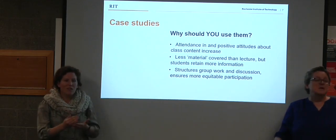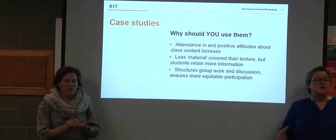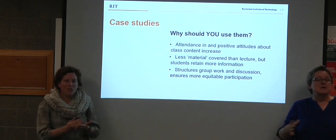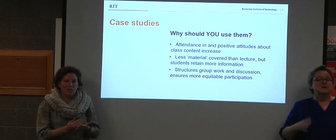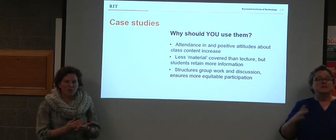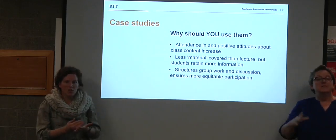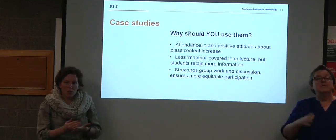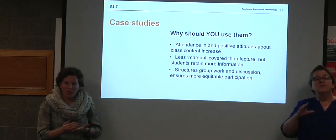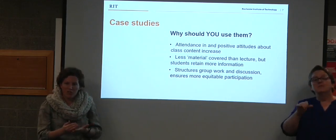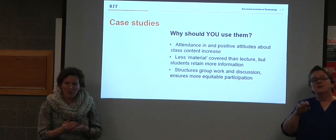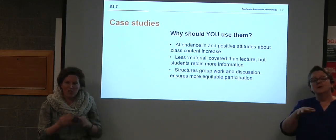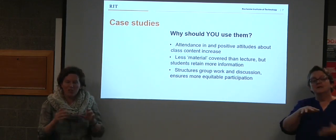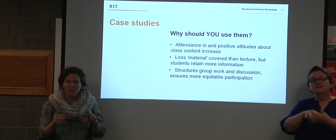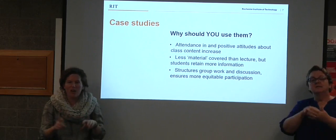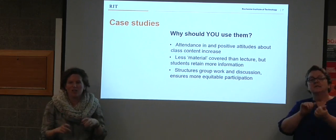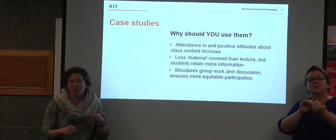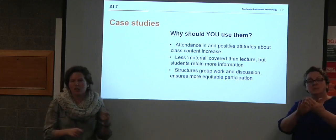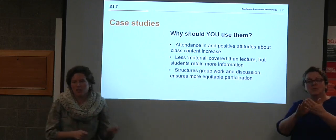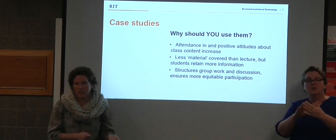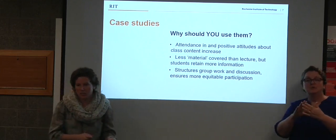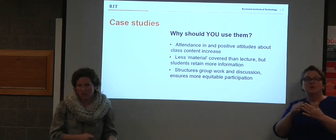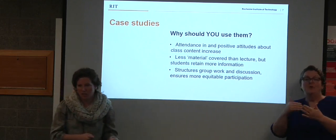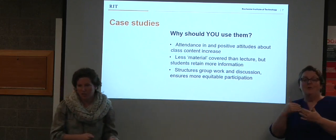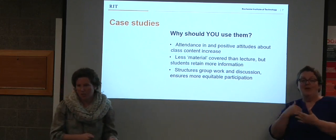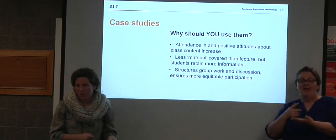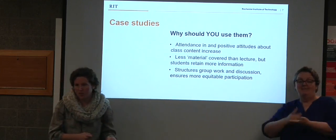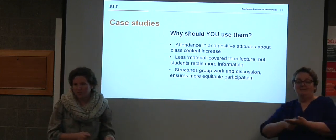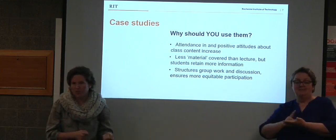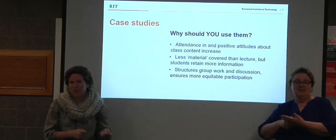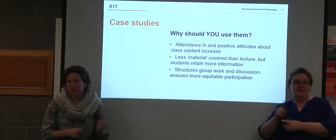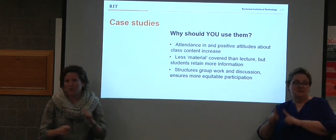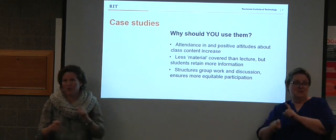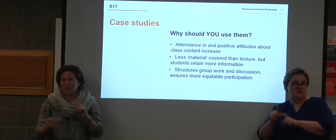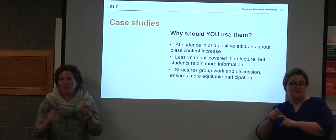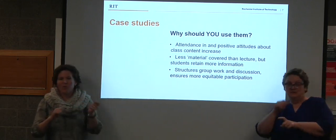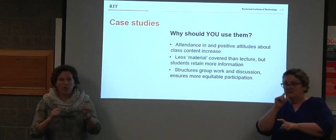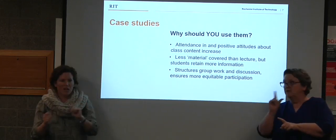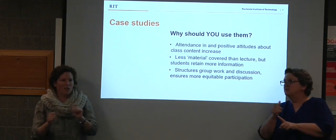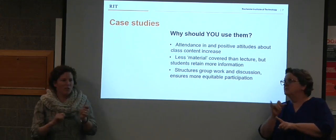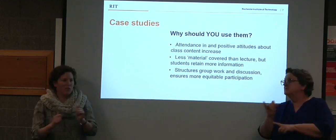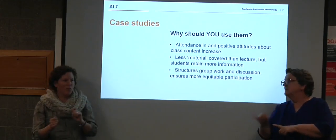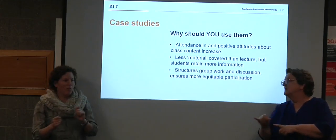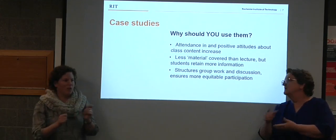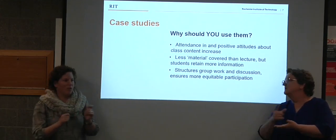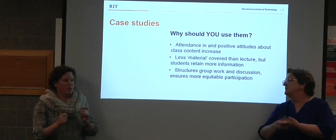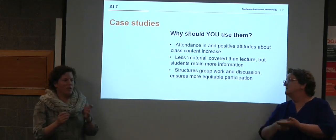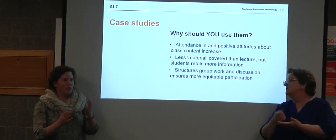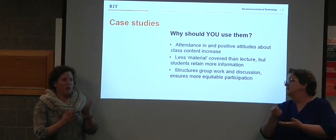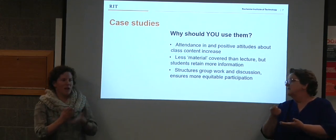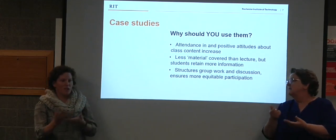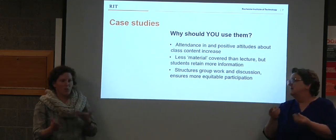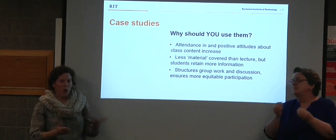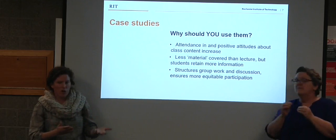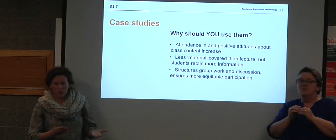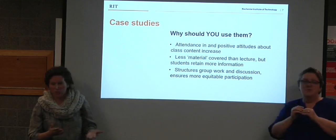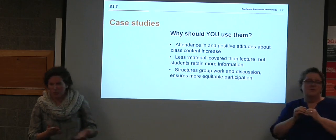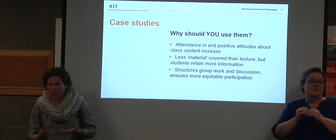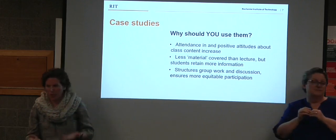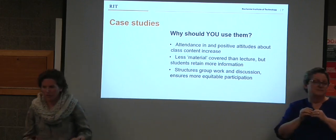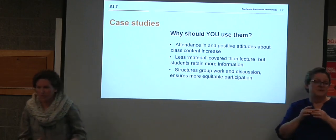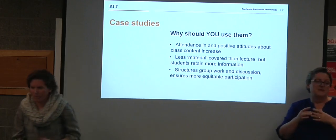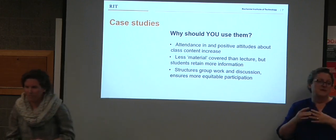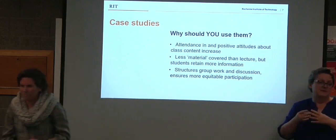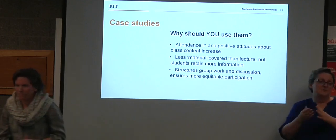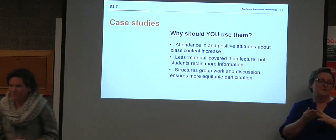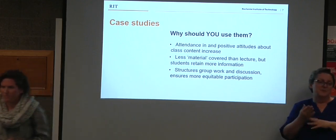is a set of discussion questions, but it's not just discussion questions, right? So we'll talk a little bit more about what that looks like when we can actually walk through